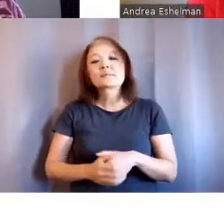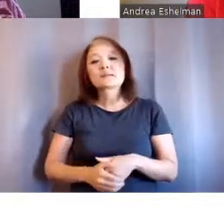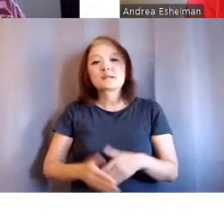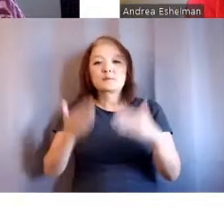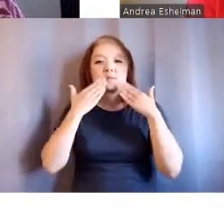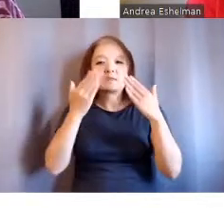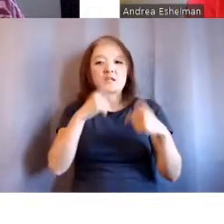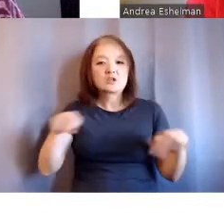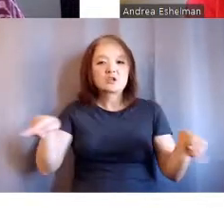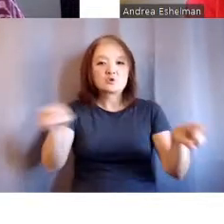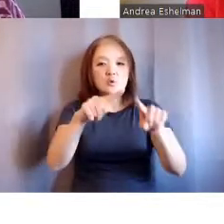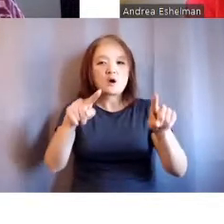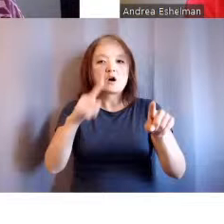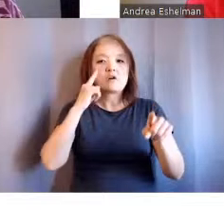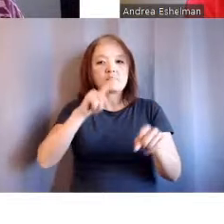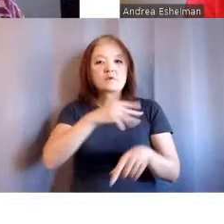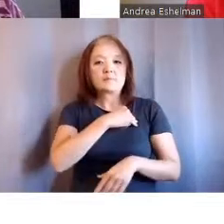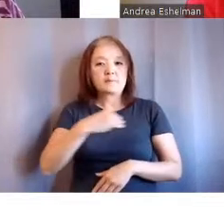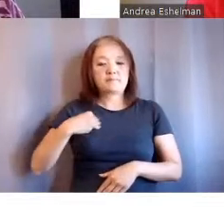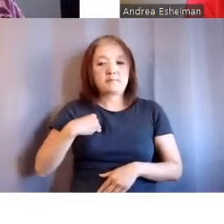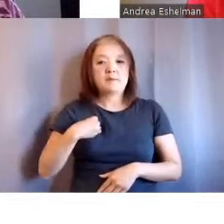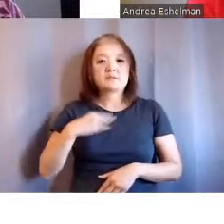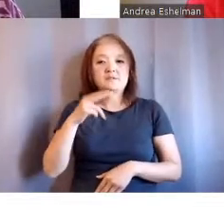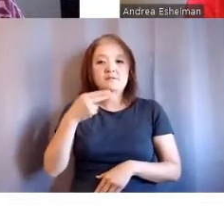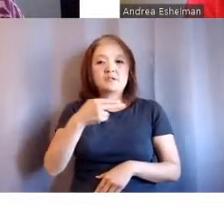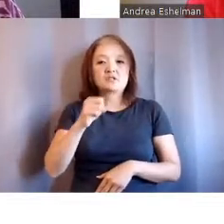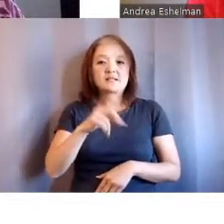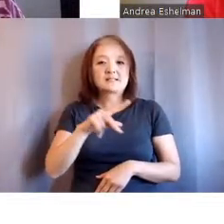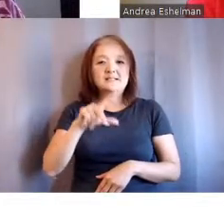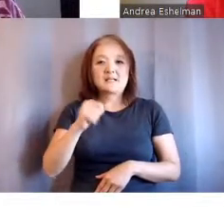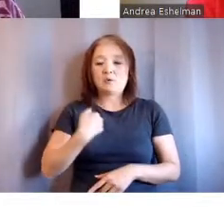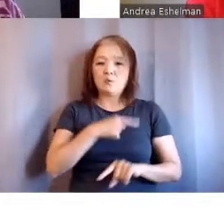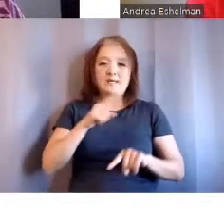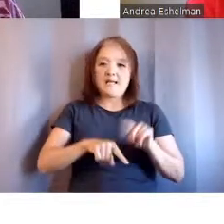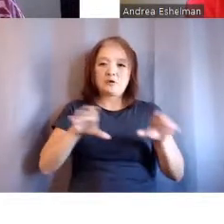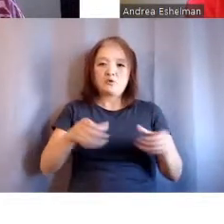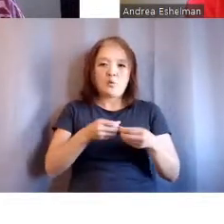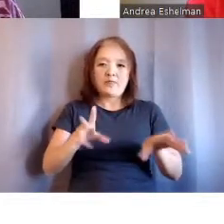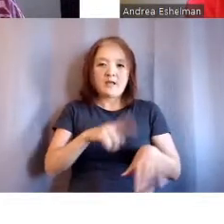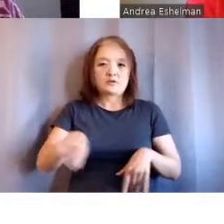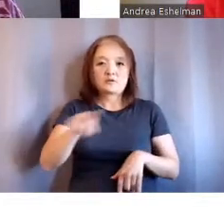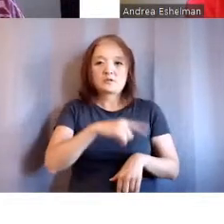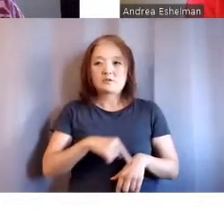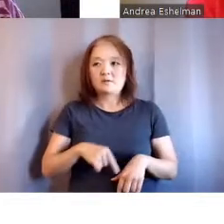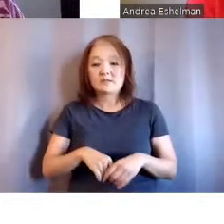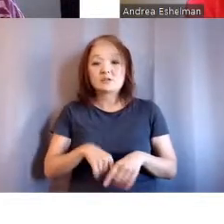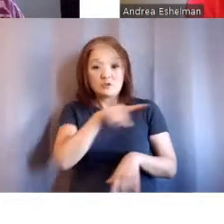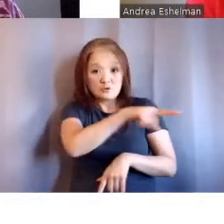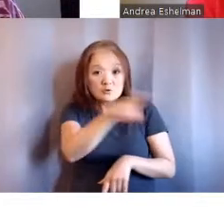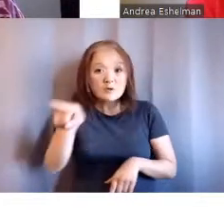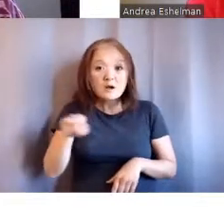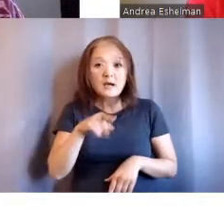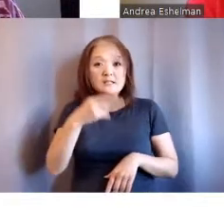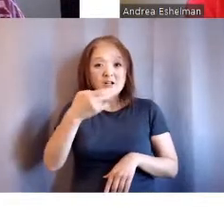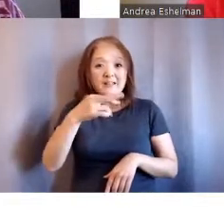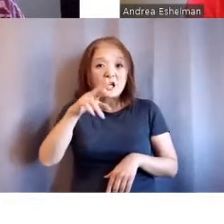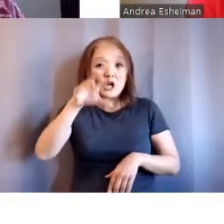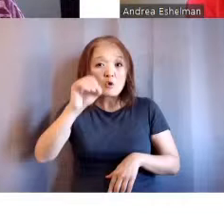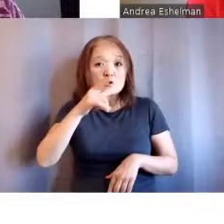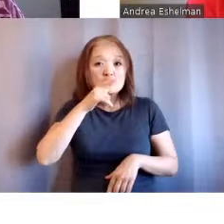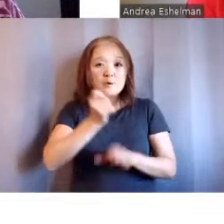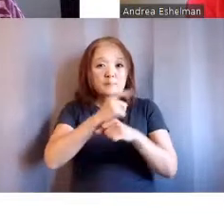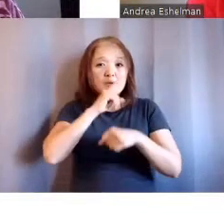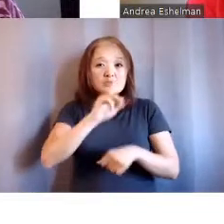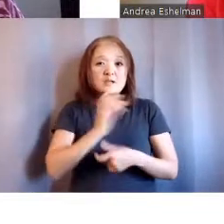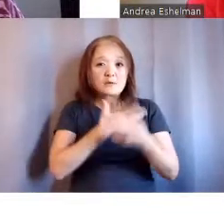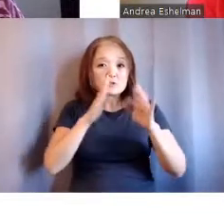of HSTA. We could not do this without you. You are the heroes out there making sure that all of our KKE learn. And I want to thank